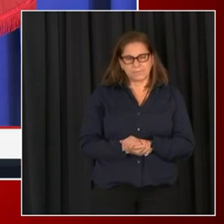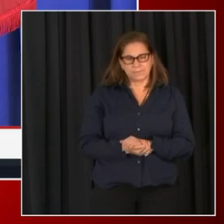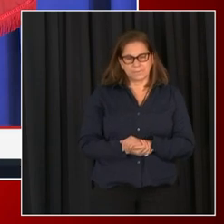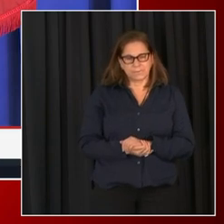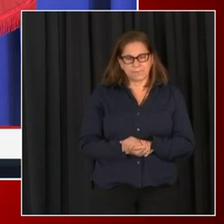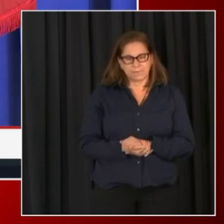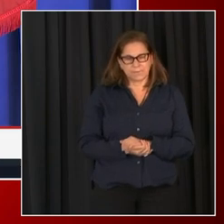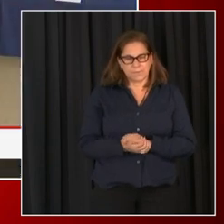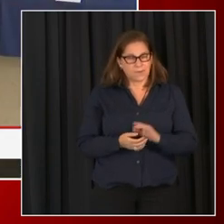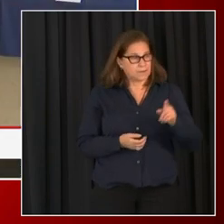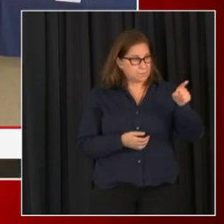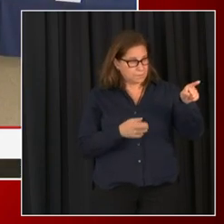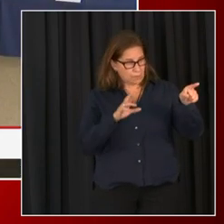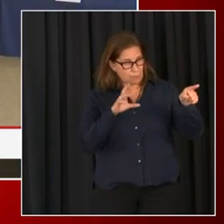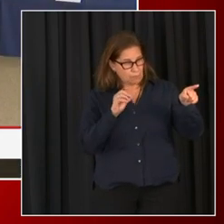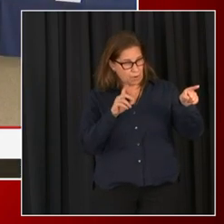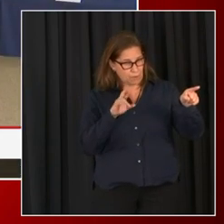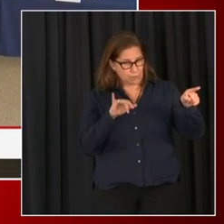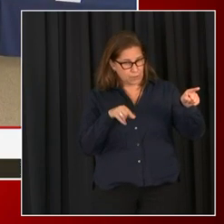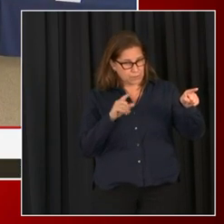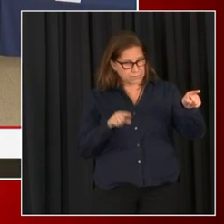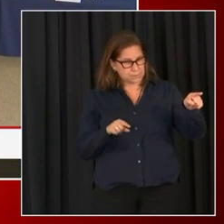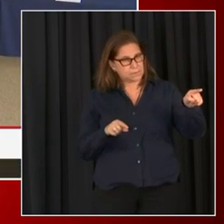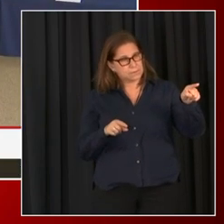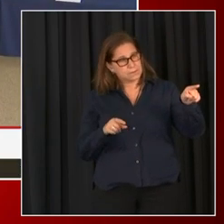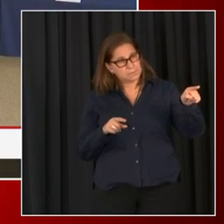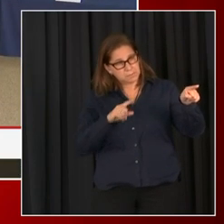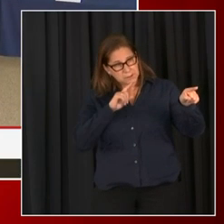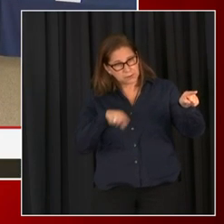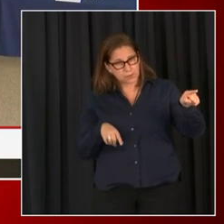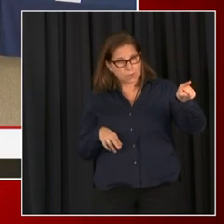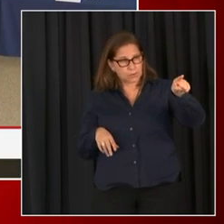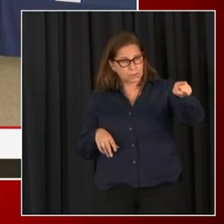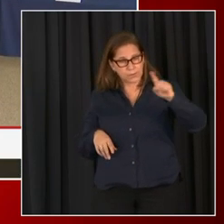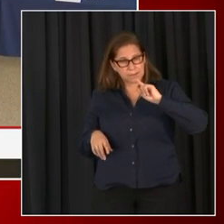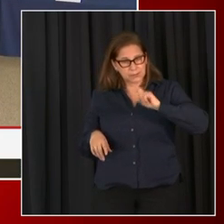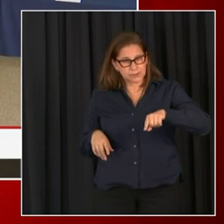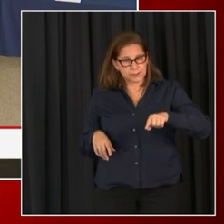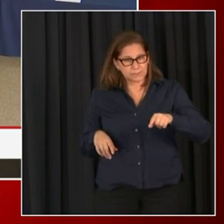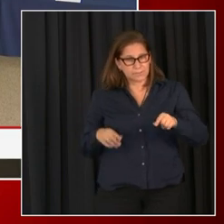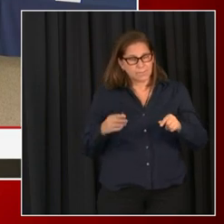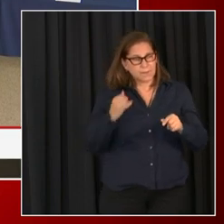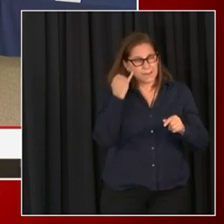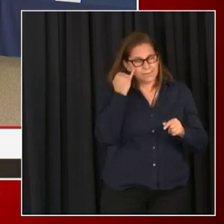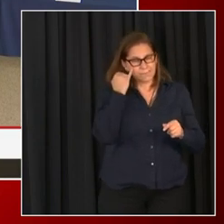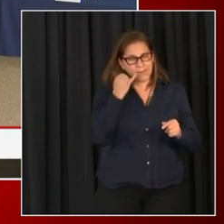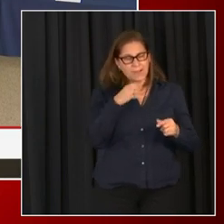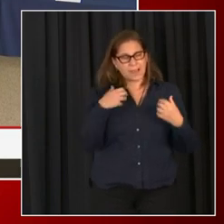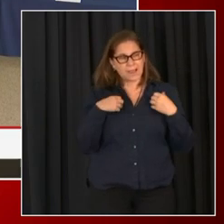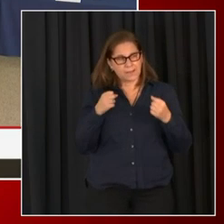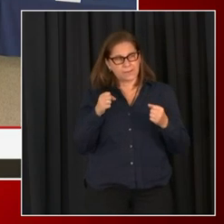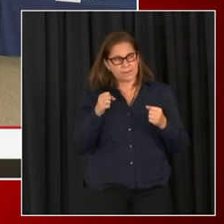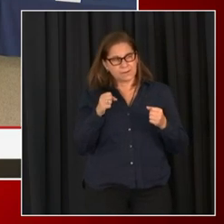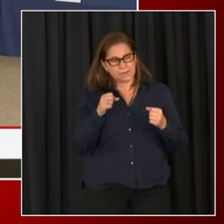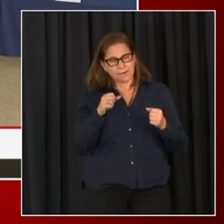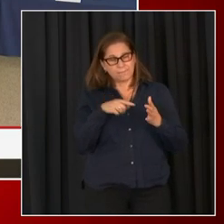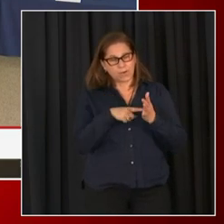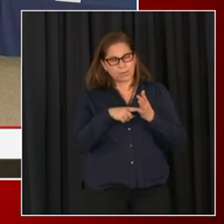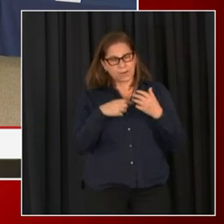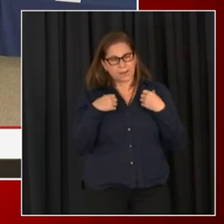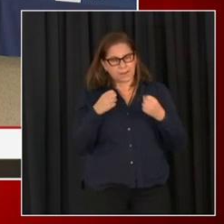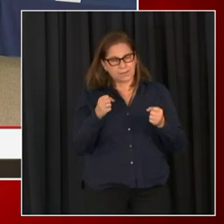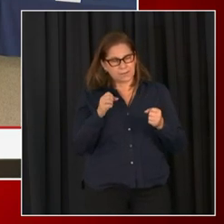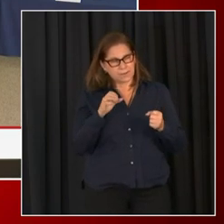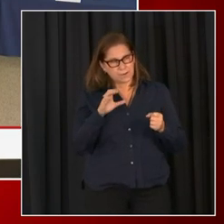ACA went down, there would be 80,000 DC residents who would lose coverage. Was that the correct number? More